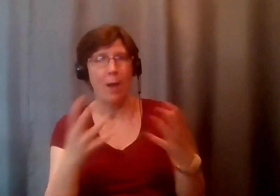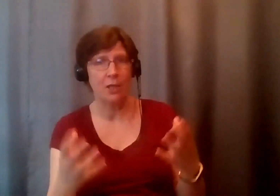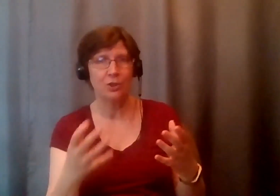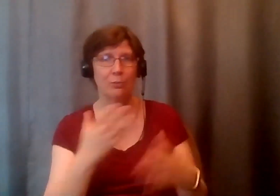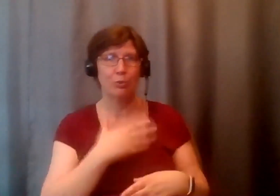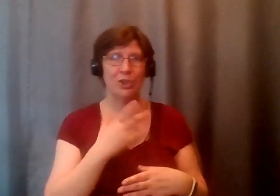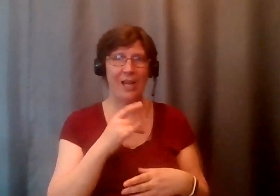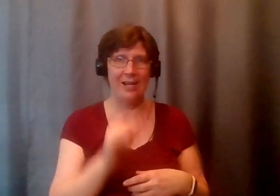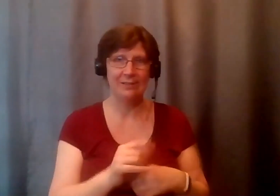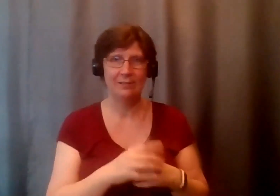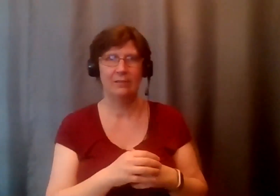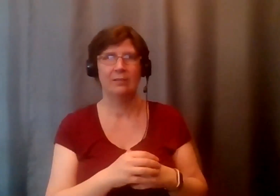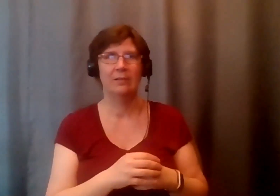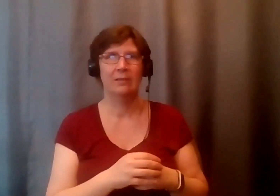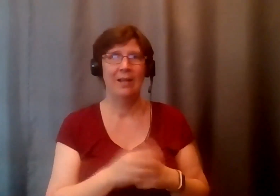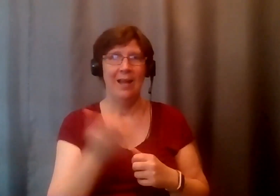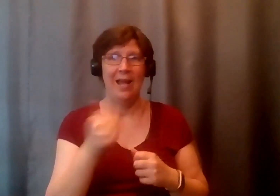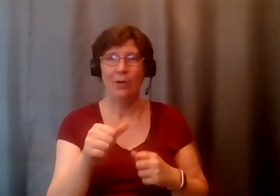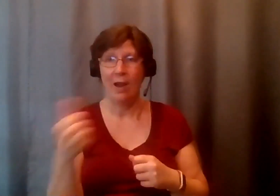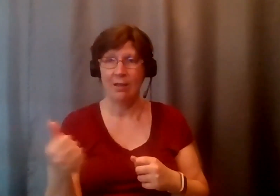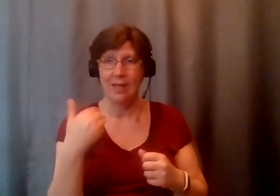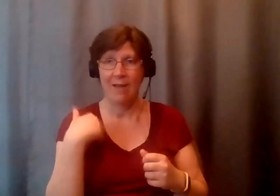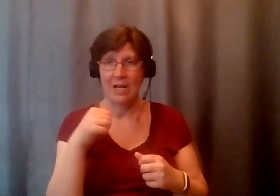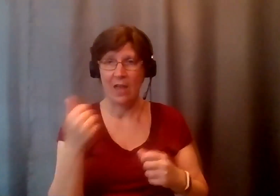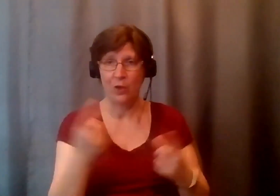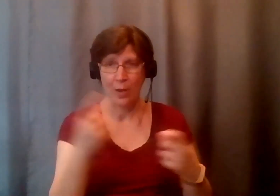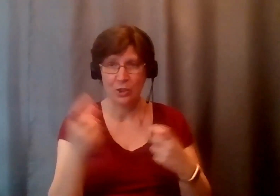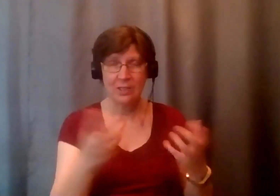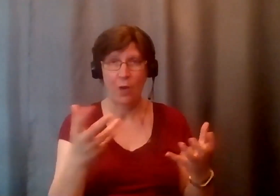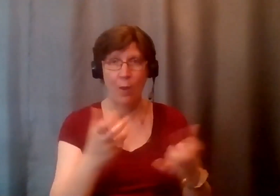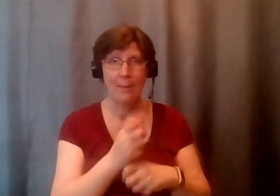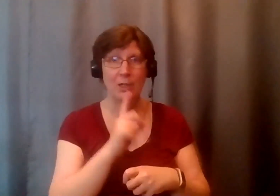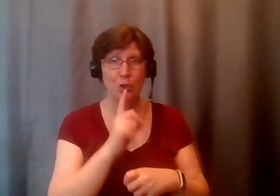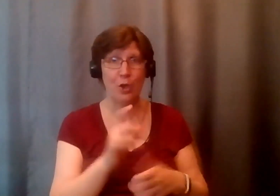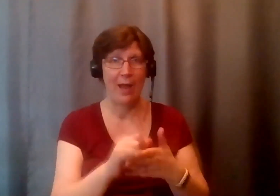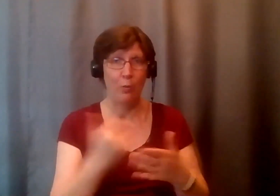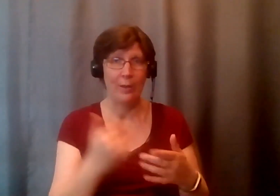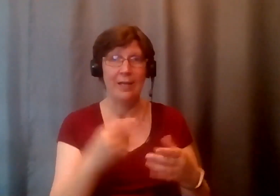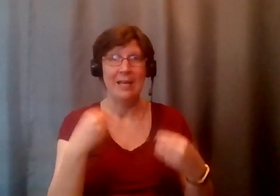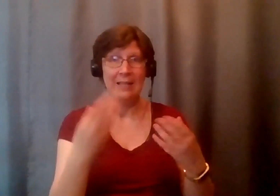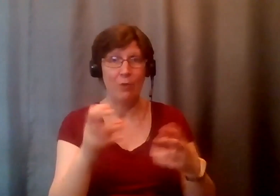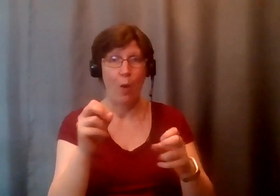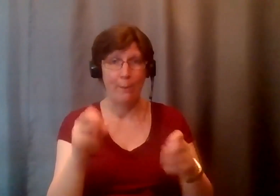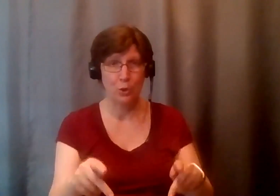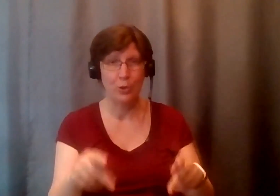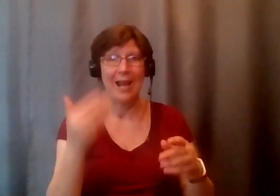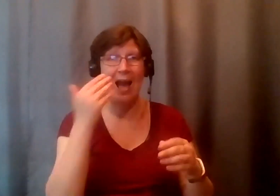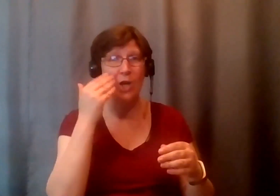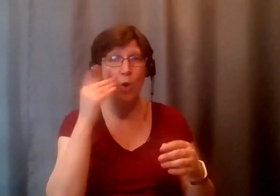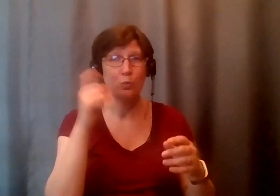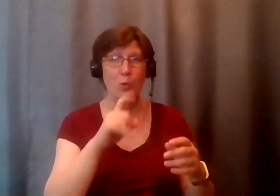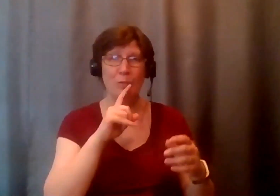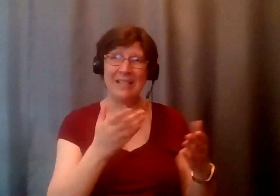Appreciate it. Does anybody have any other questions? I want to make sure that we give you guys the opportunity. I know we were supposed to